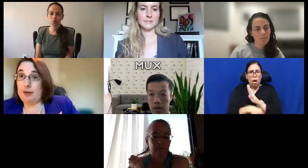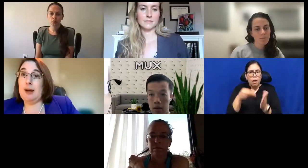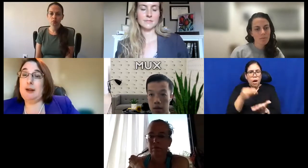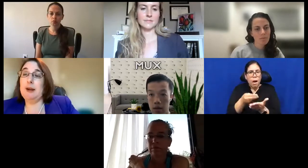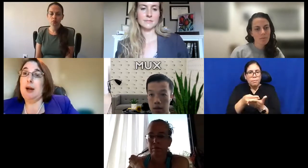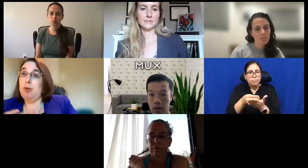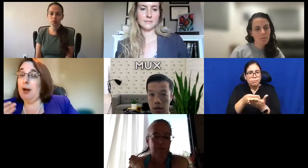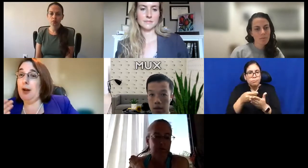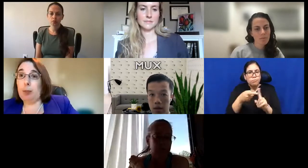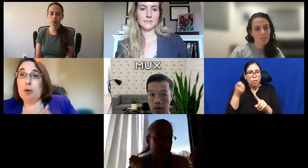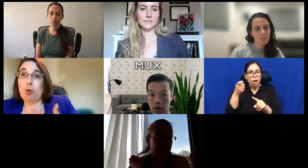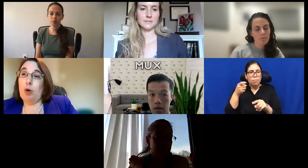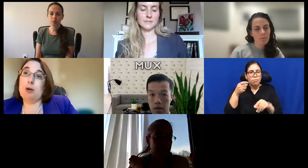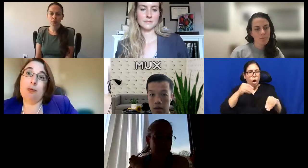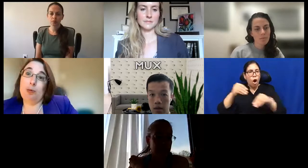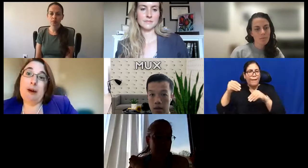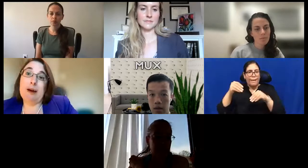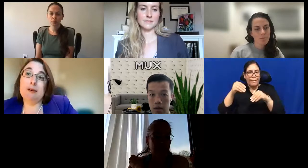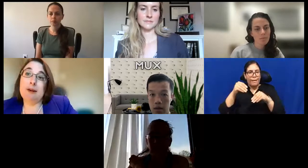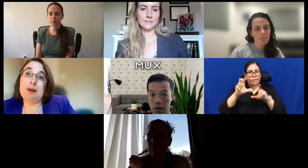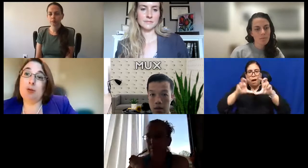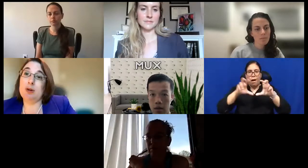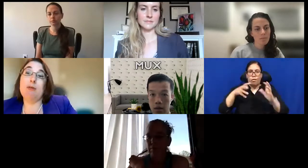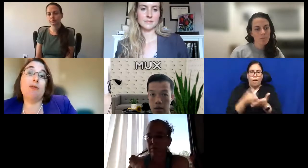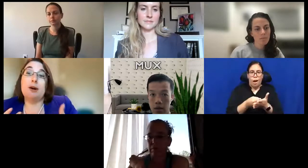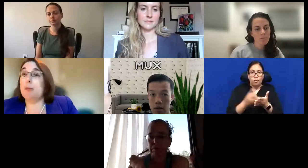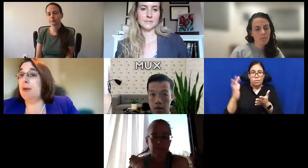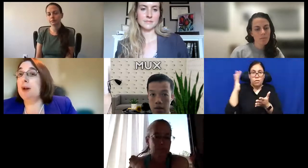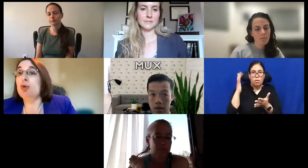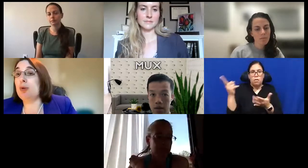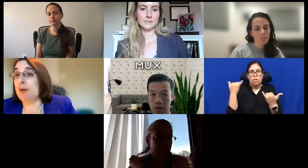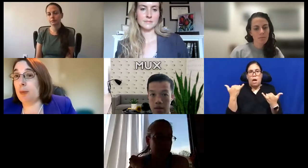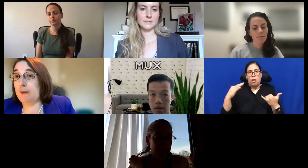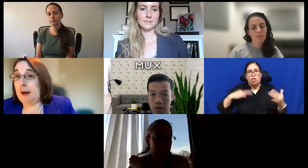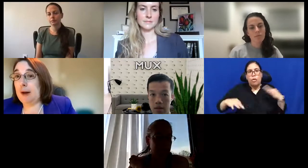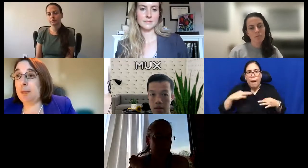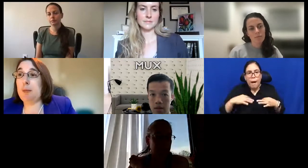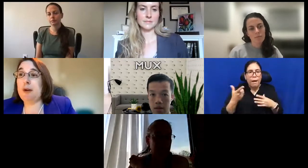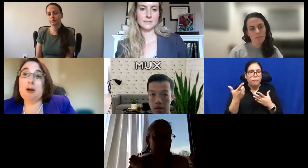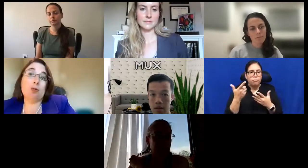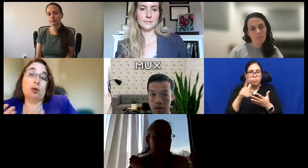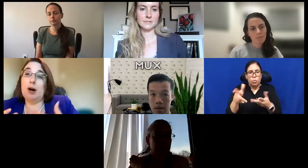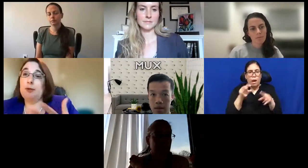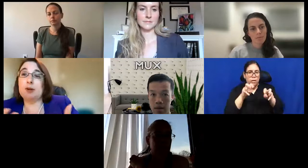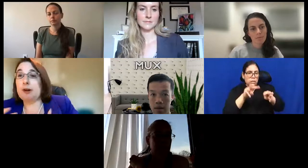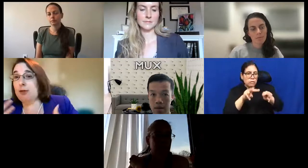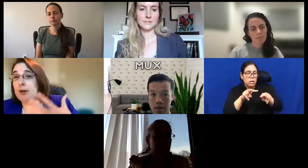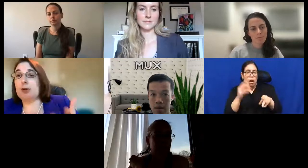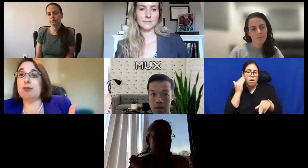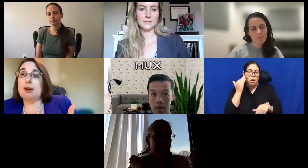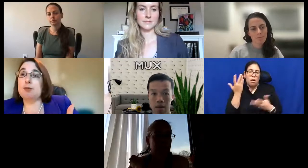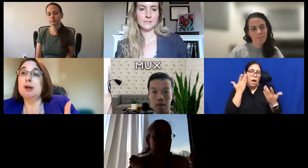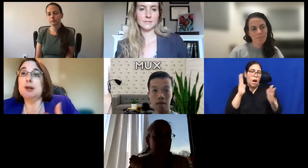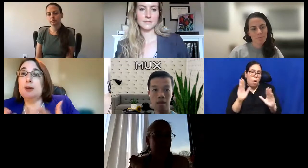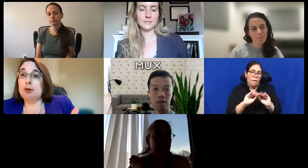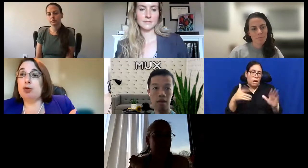credits and help you walk through that. And you can even file a complaint directly with them. I mean, I don't know, obviously I'm not giving legal